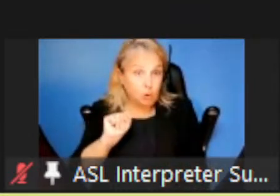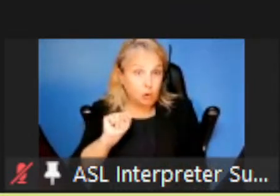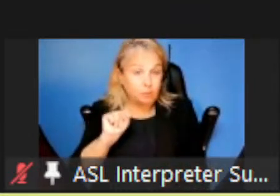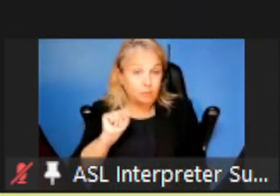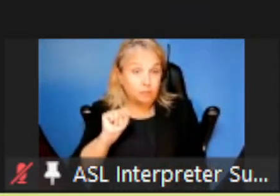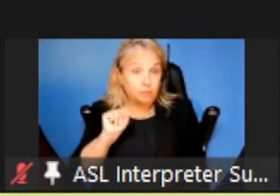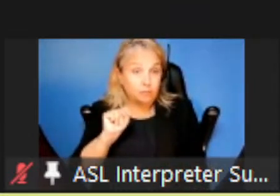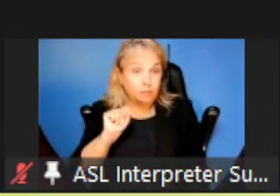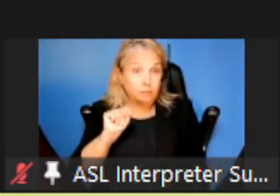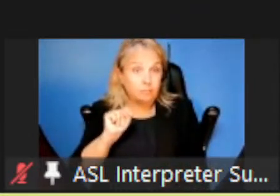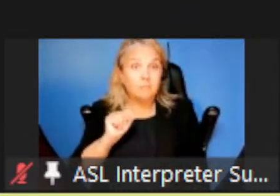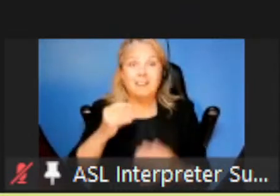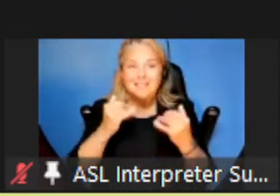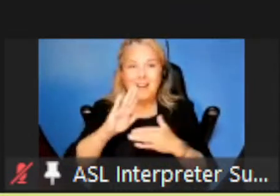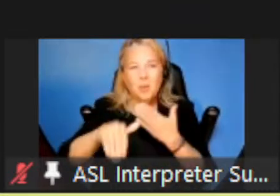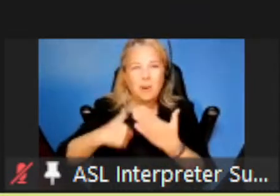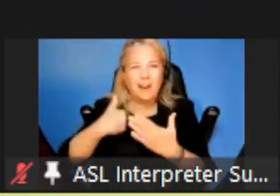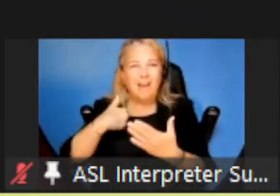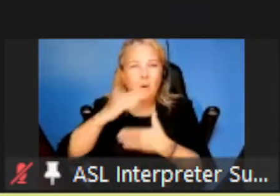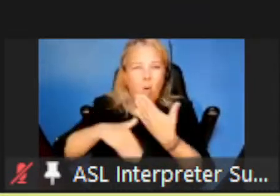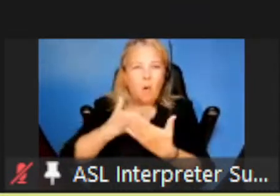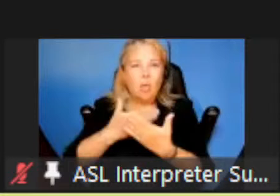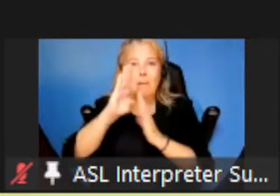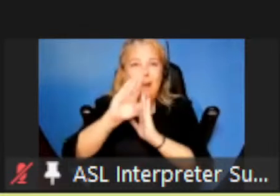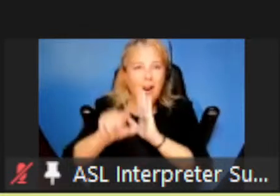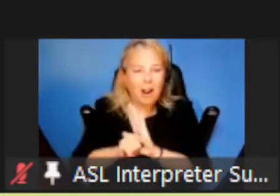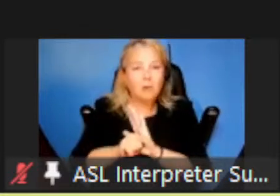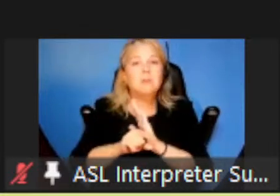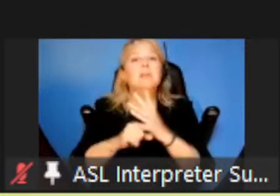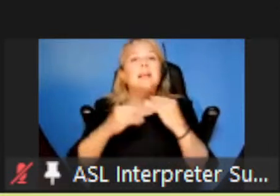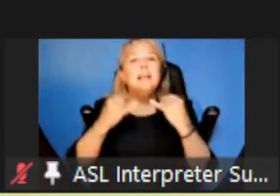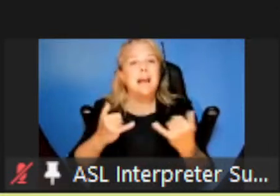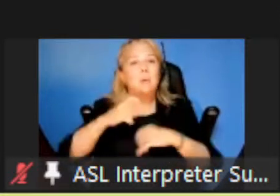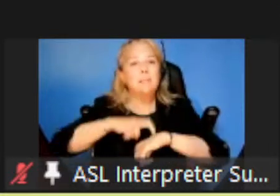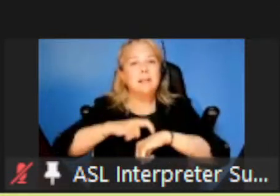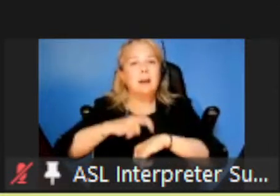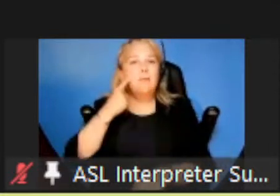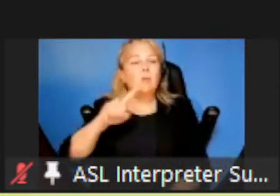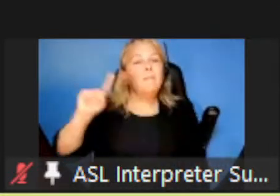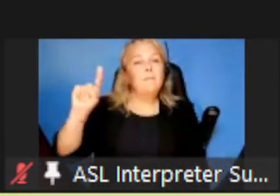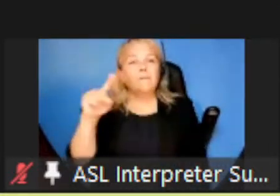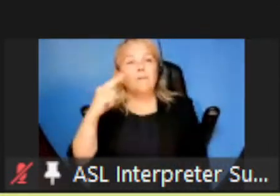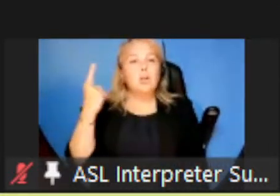Now that we have all the background out of the way, it's time for our first witness.